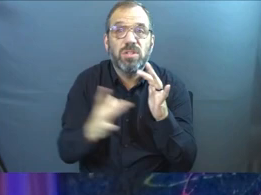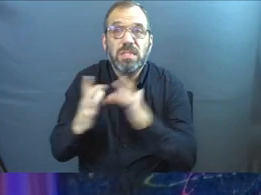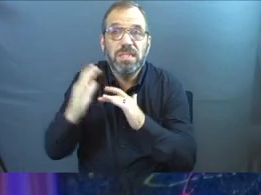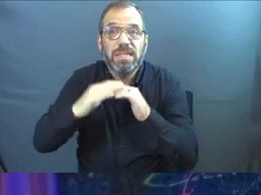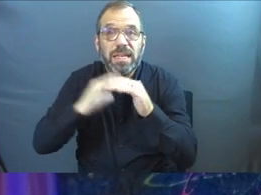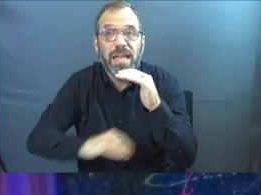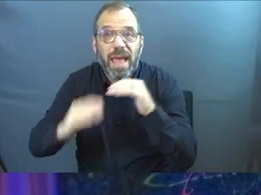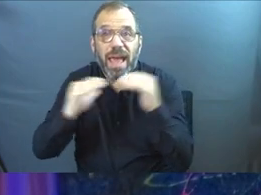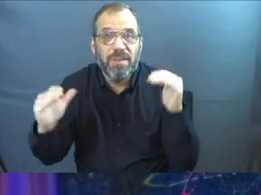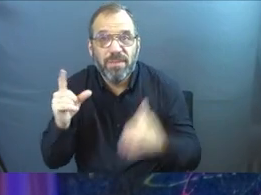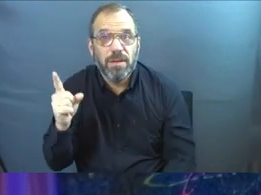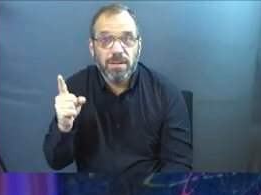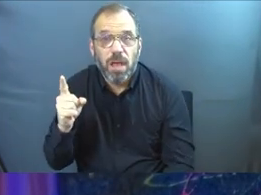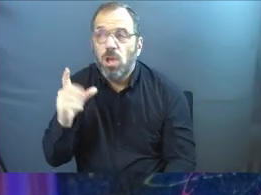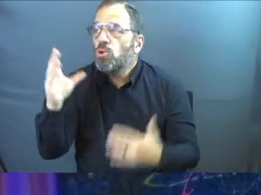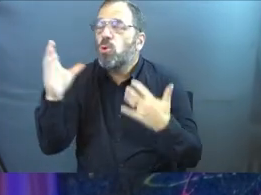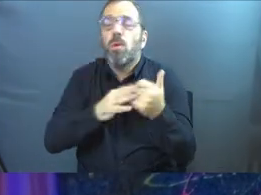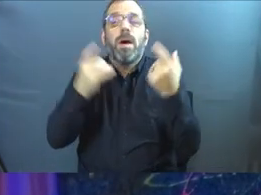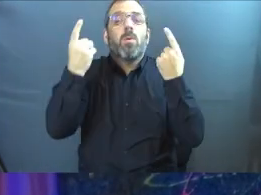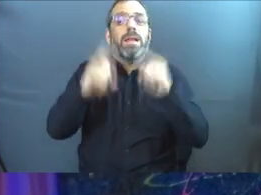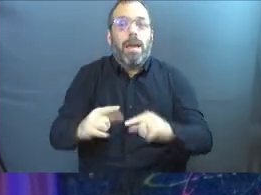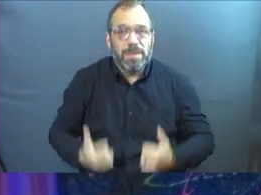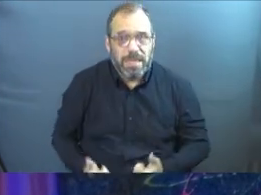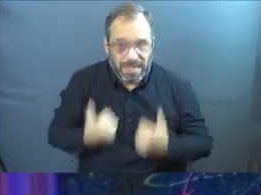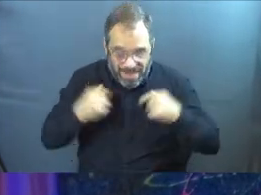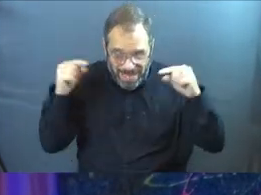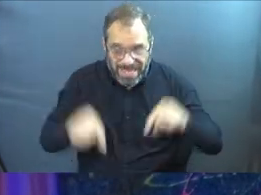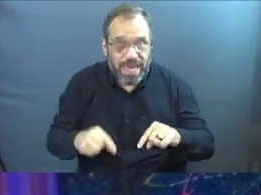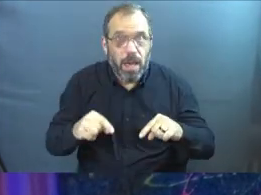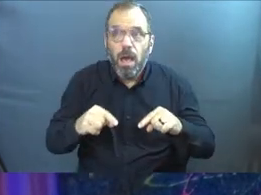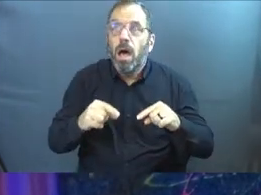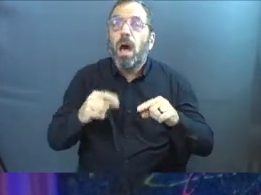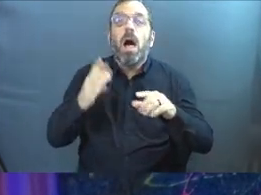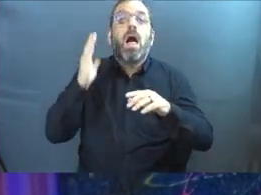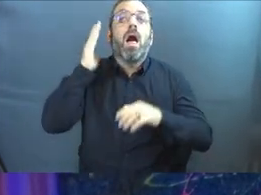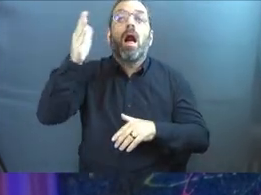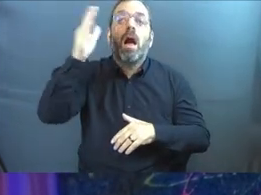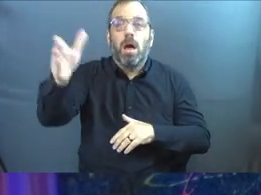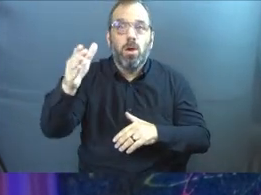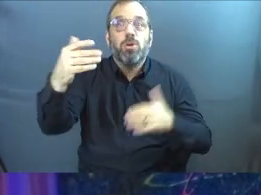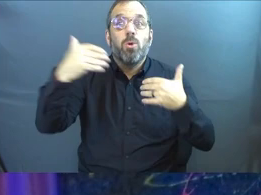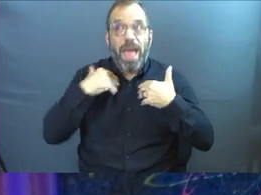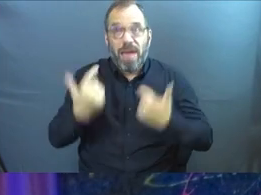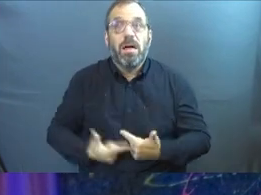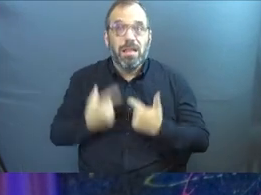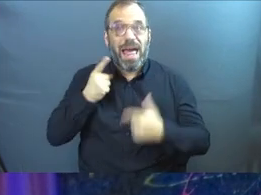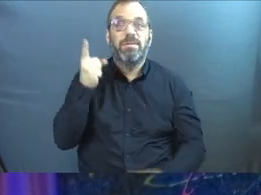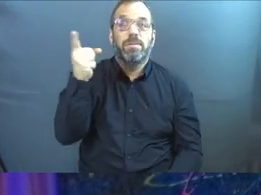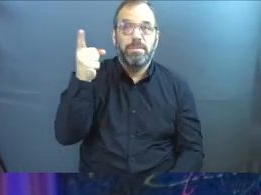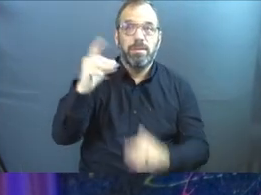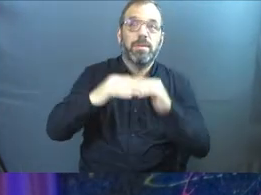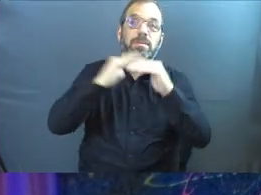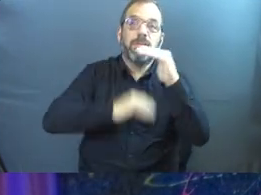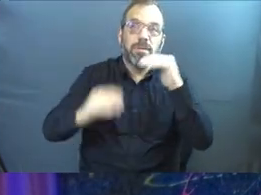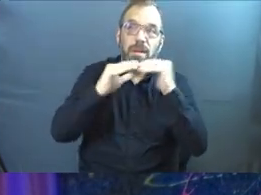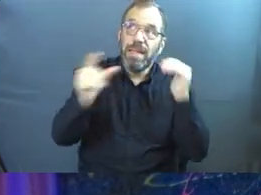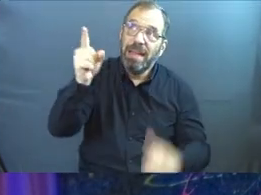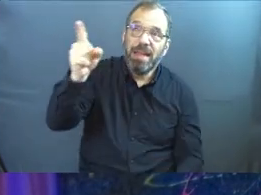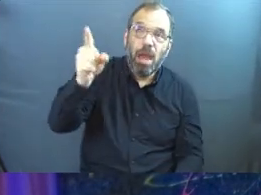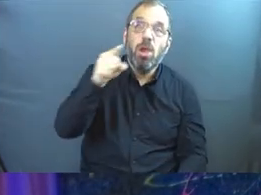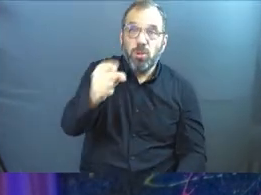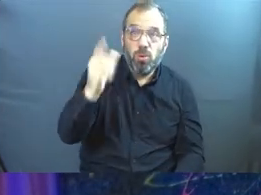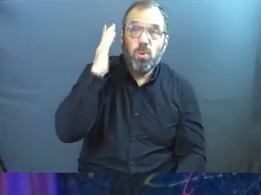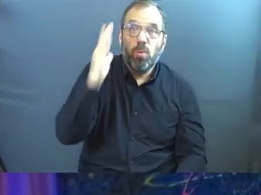in heaven. So no matter what happens to you in this life, ultimately you have life.